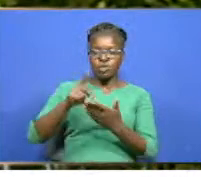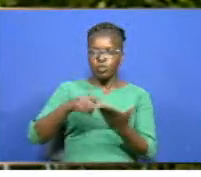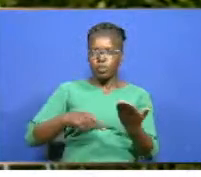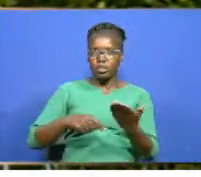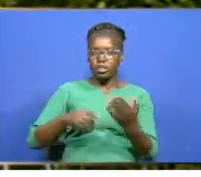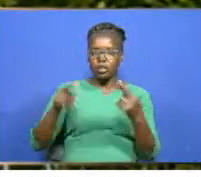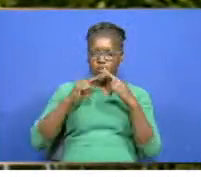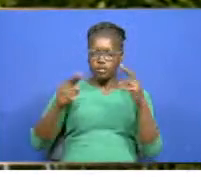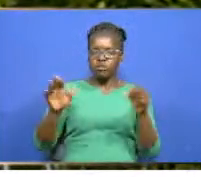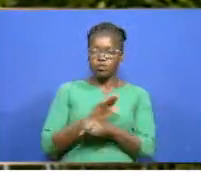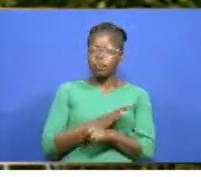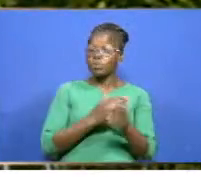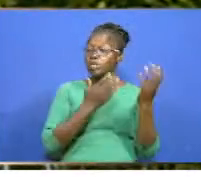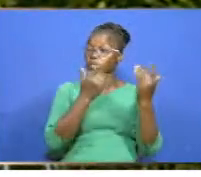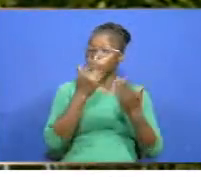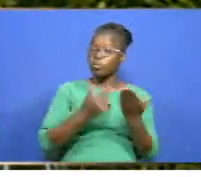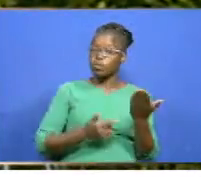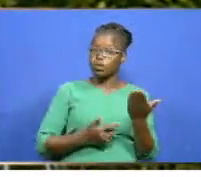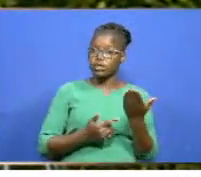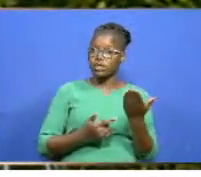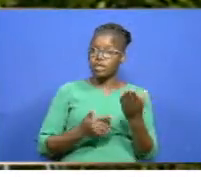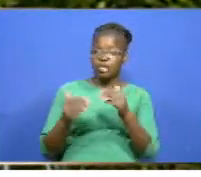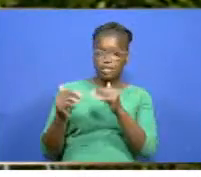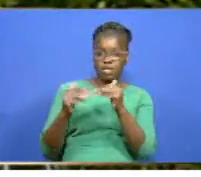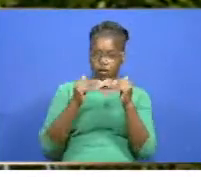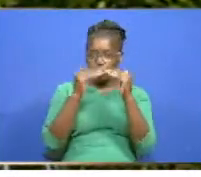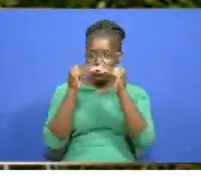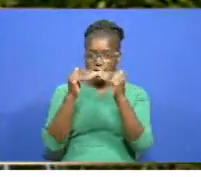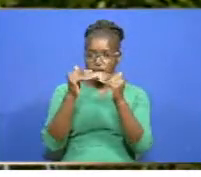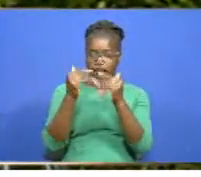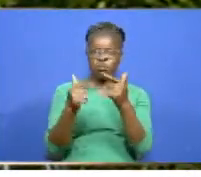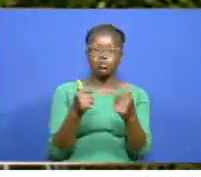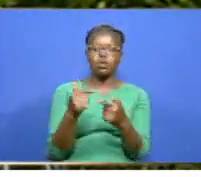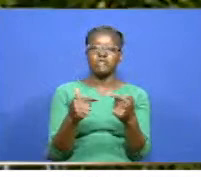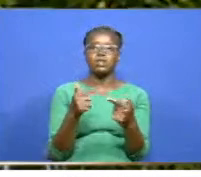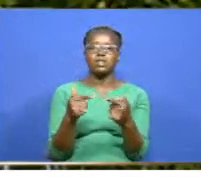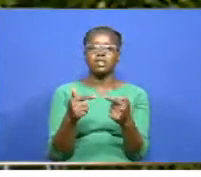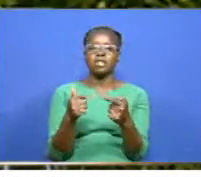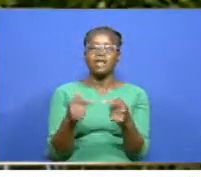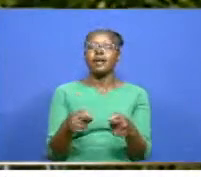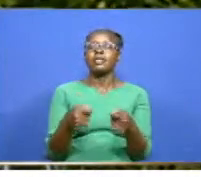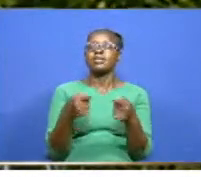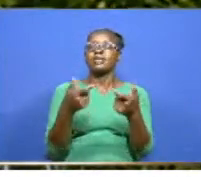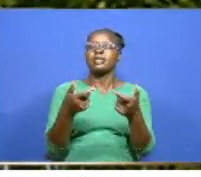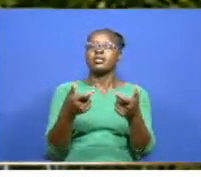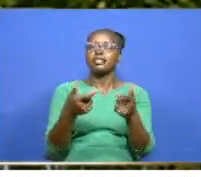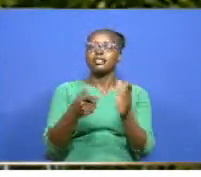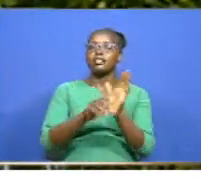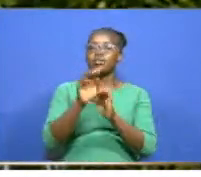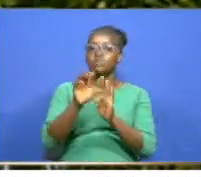we expect that the democratic process, as guaranteed in our constitution,